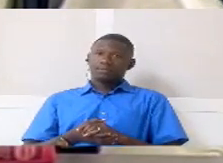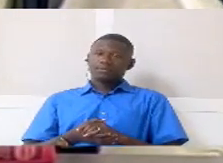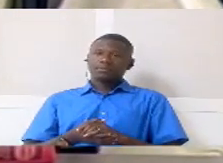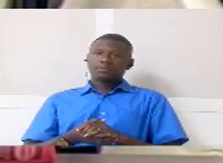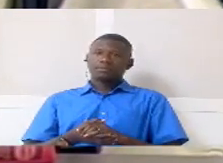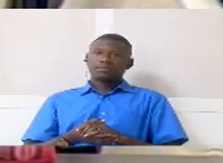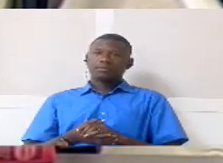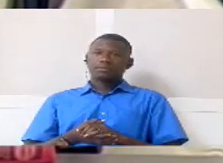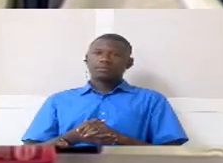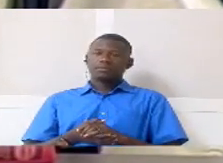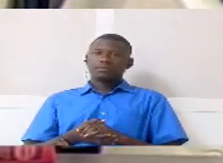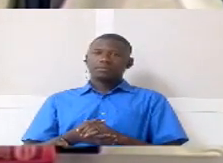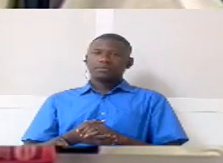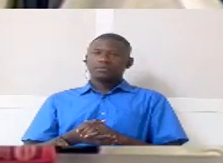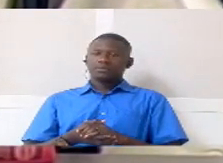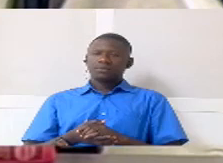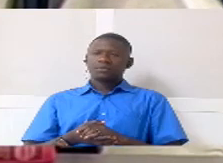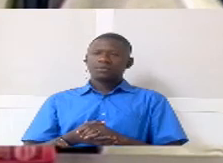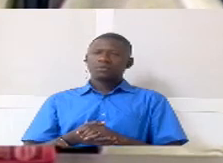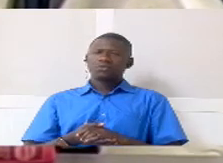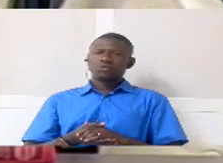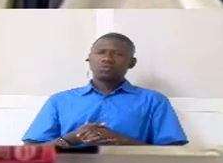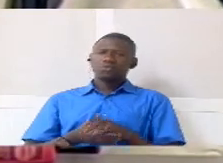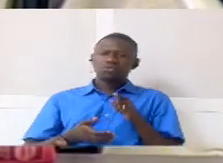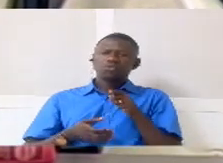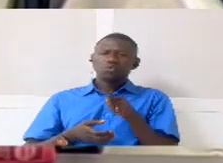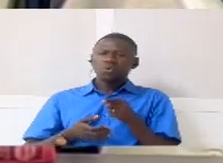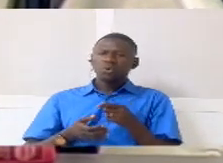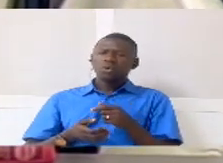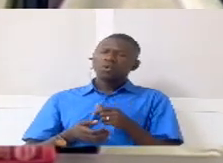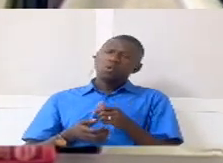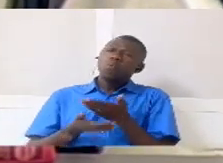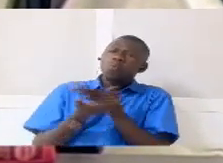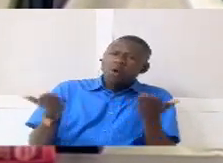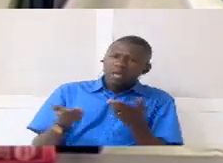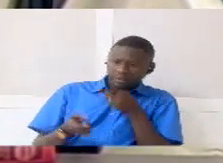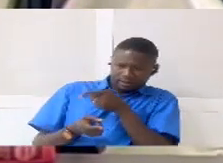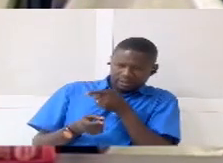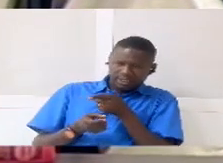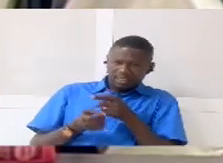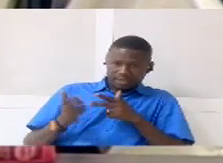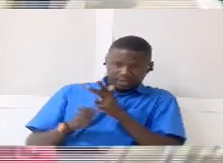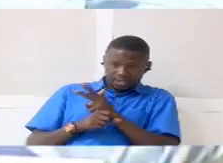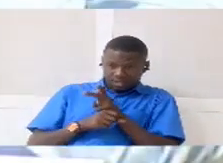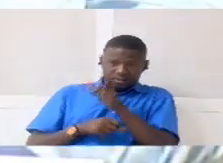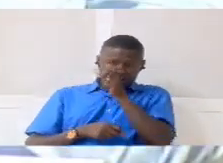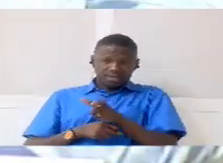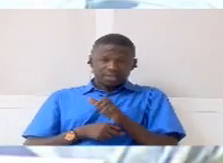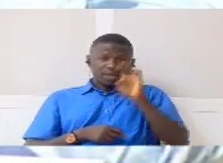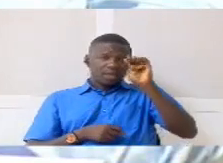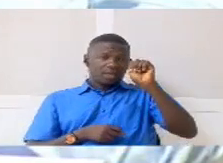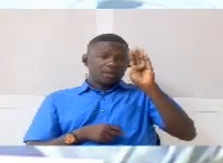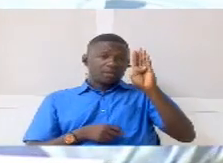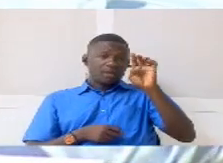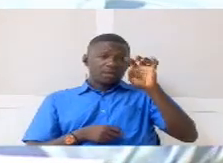did Ibrahim Sise get a problem? Sila muna na Ibrahim Sise na atakole ya kuosotoje. Ngalo wale mandie, kadiko